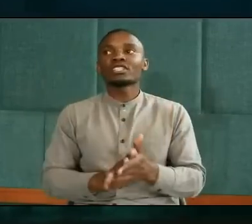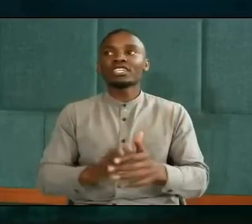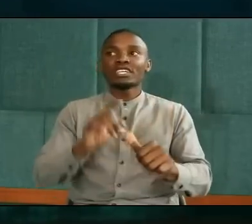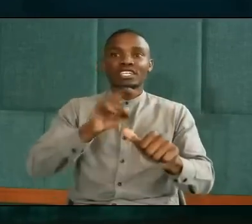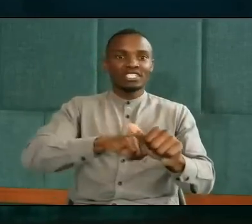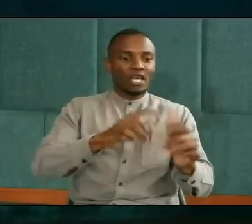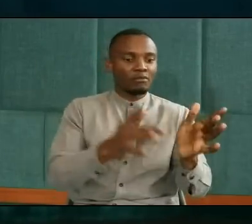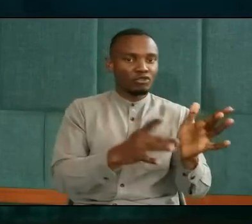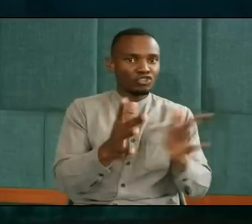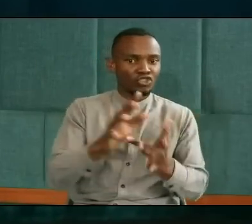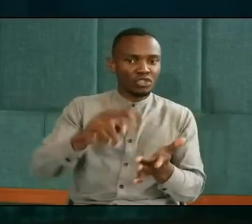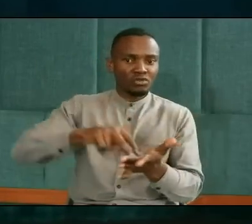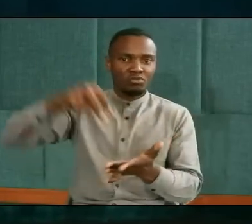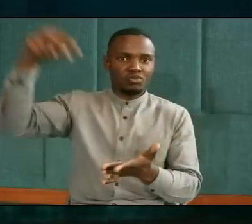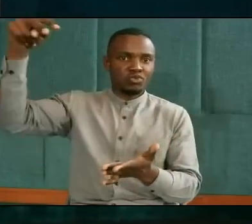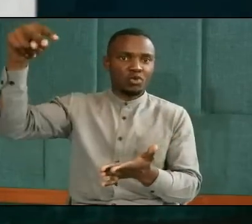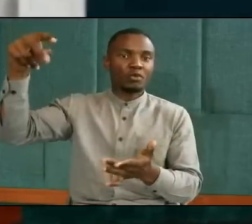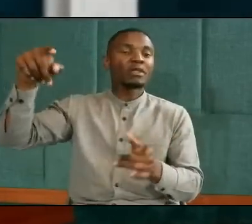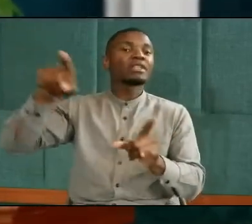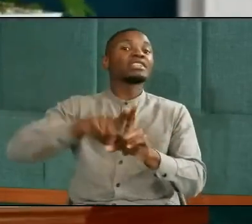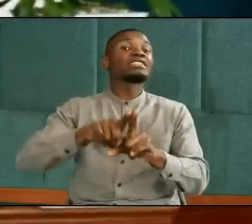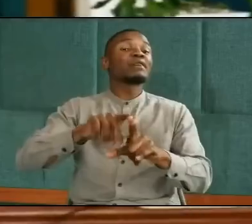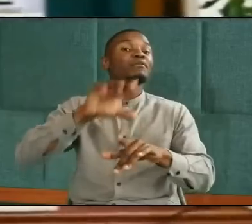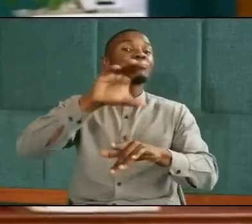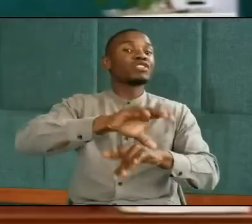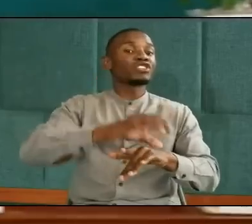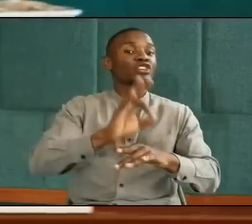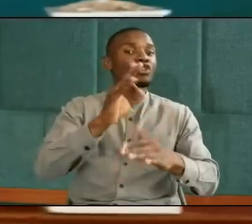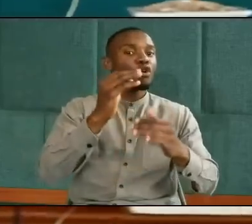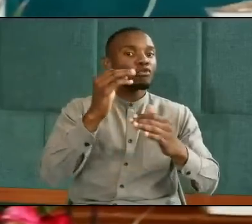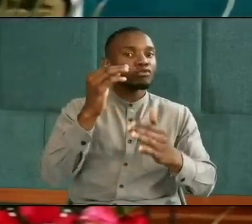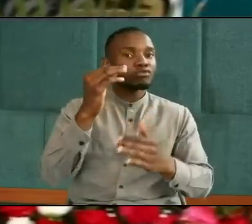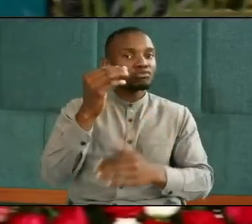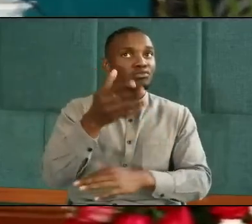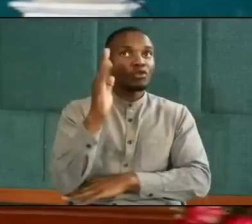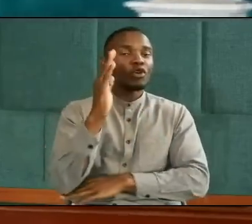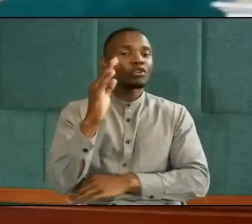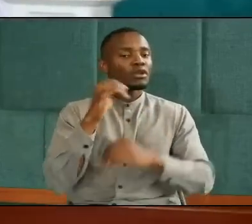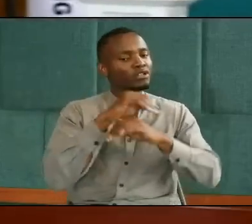just as Jesus left, the church of God was conquering, spreading the gospel